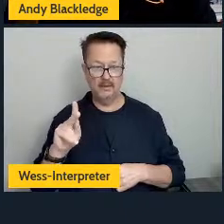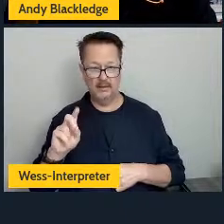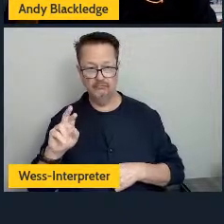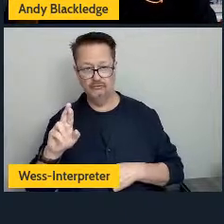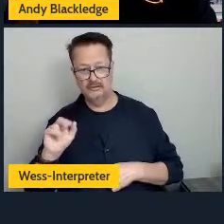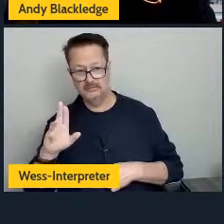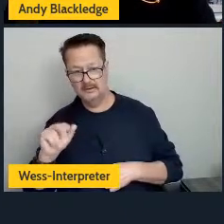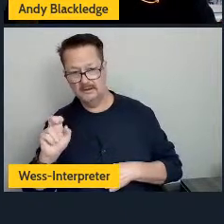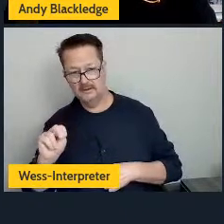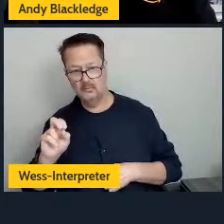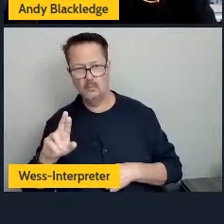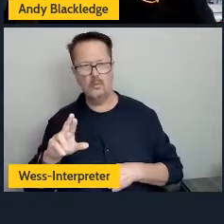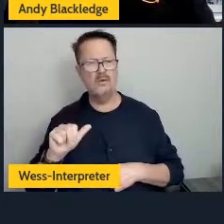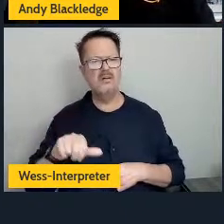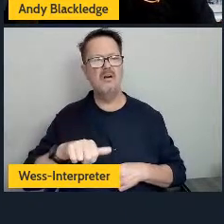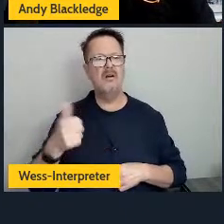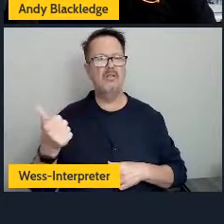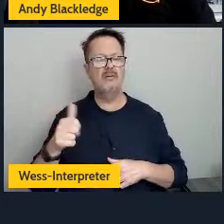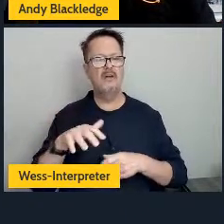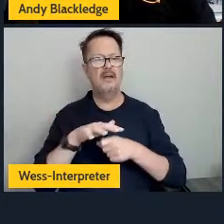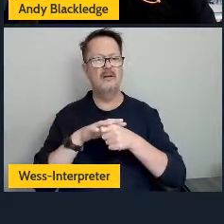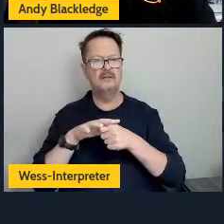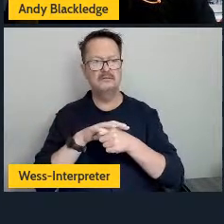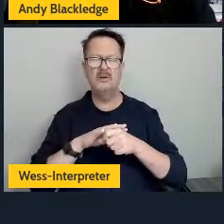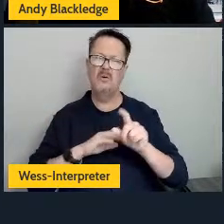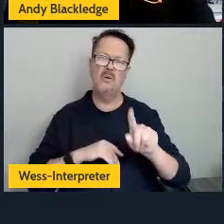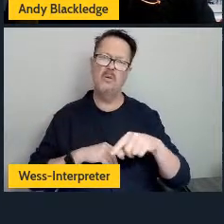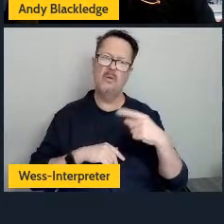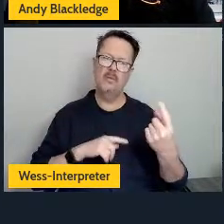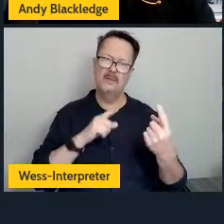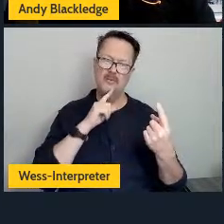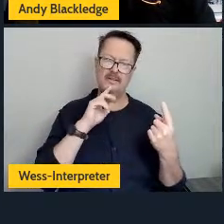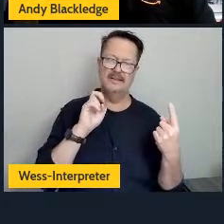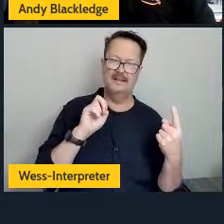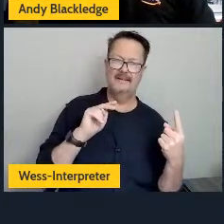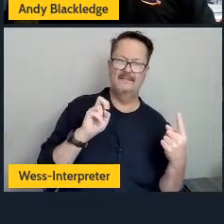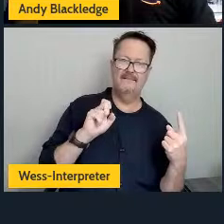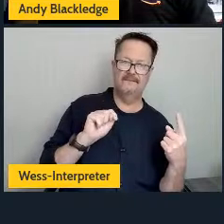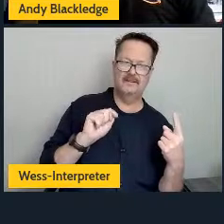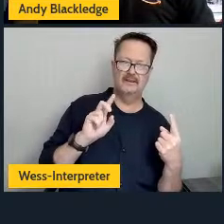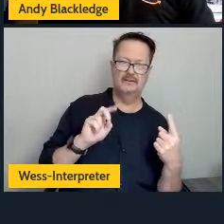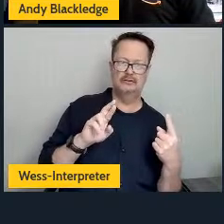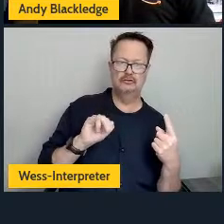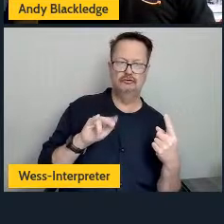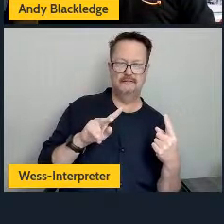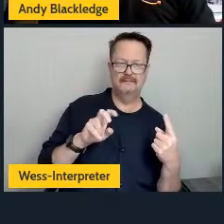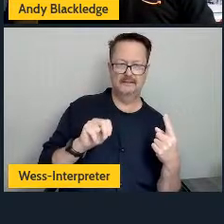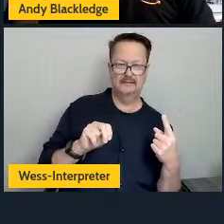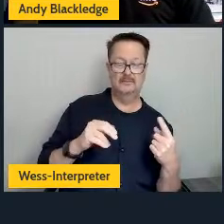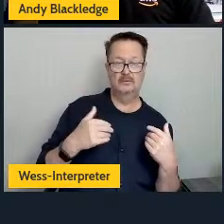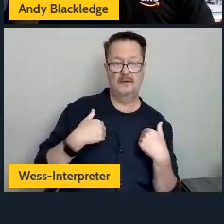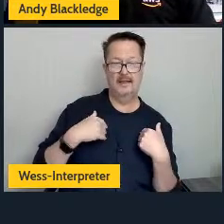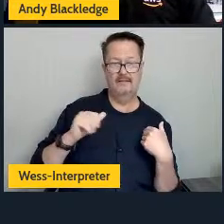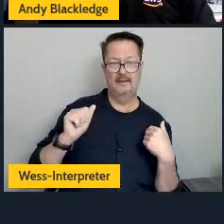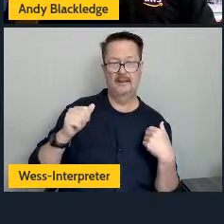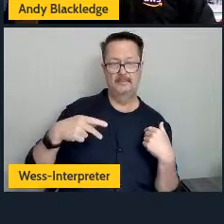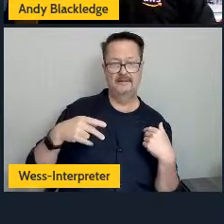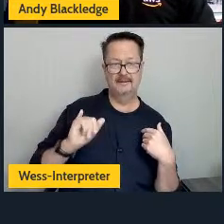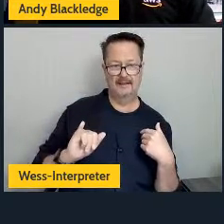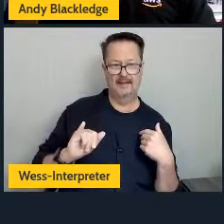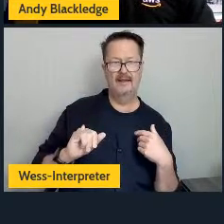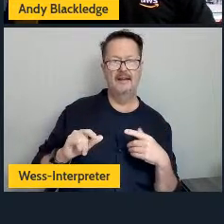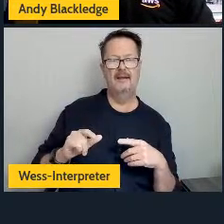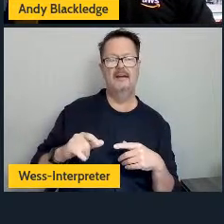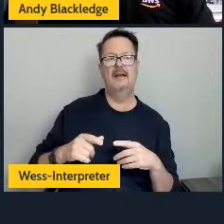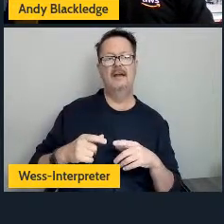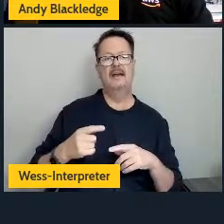kind of scenarios? Only really in event driven. Where you've got an API, a synchronous